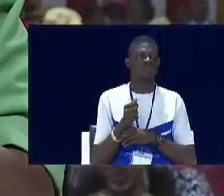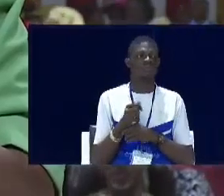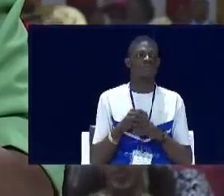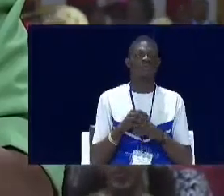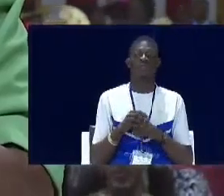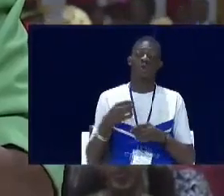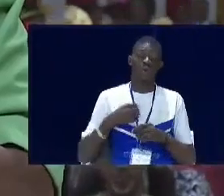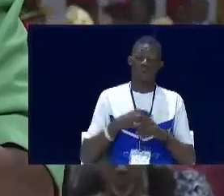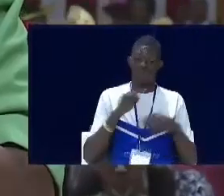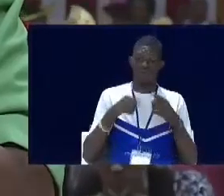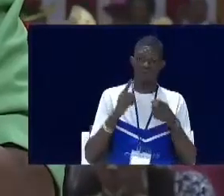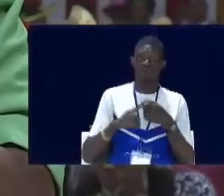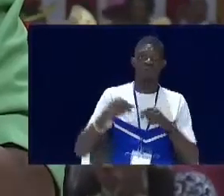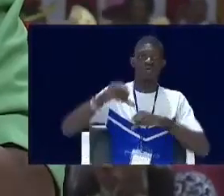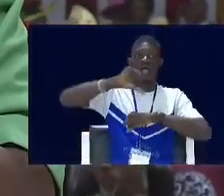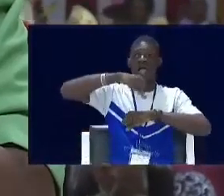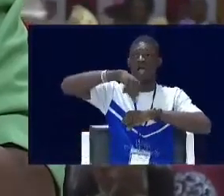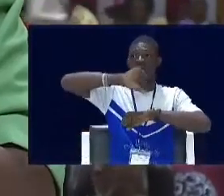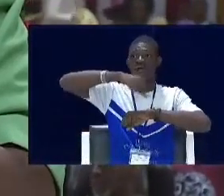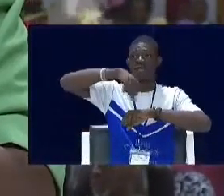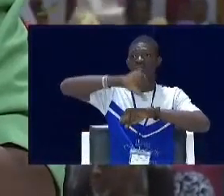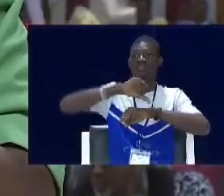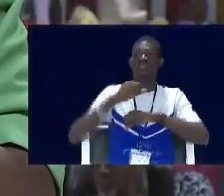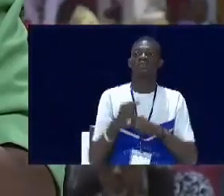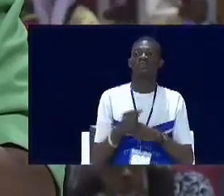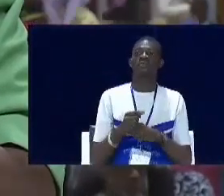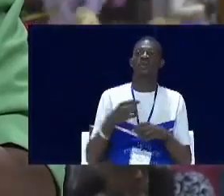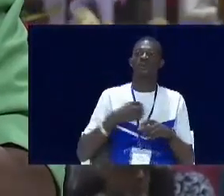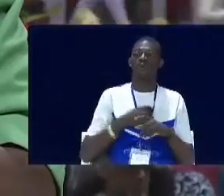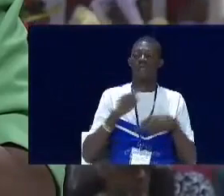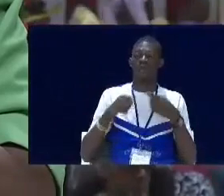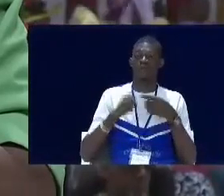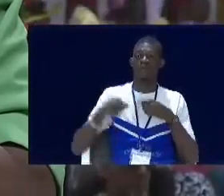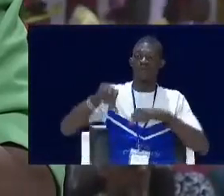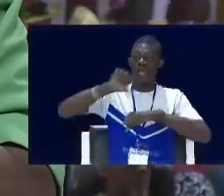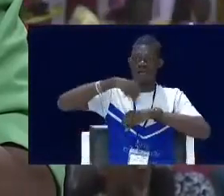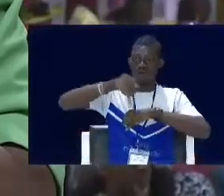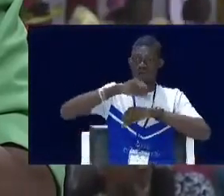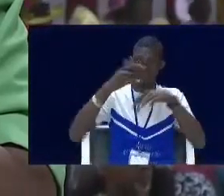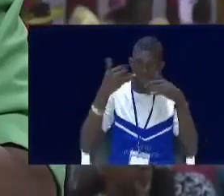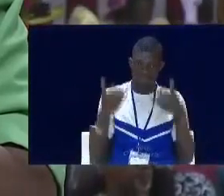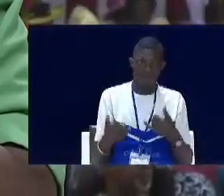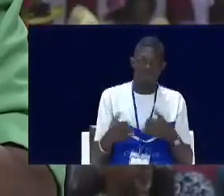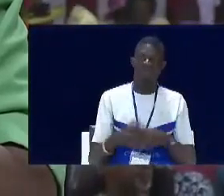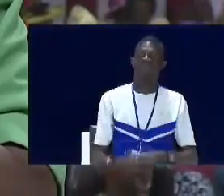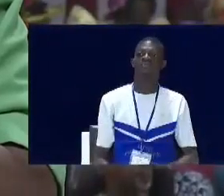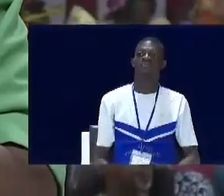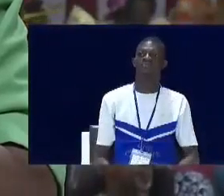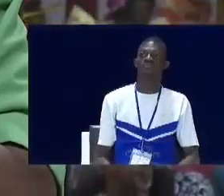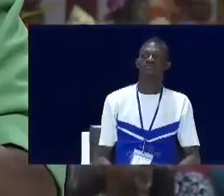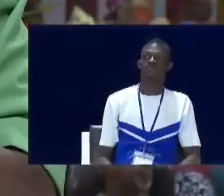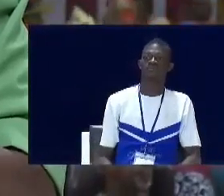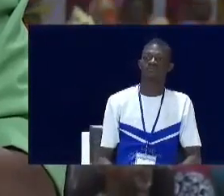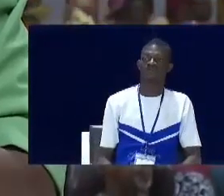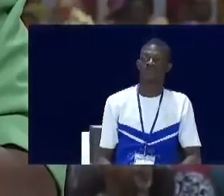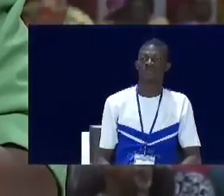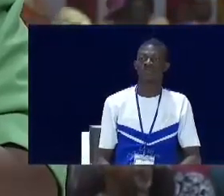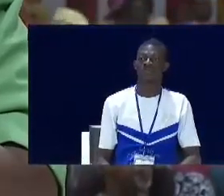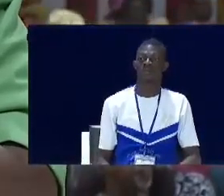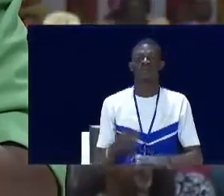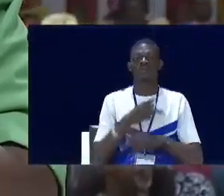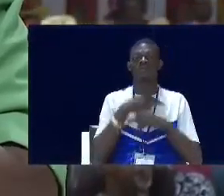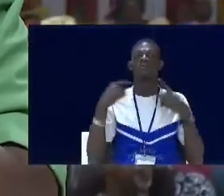Now we go to the anointing service. Awo wa lo si jibi fami roroyan nisisin. The pastors will